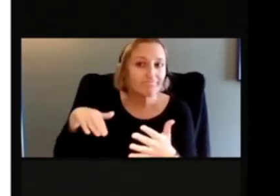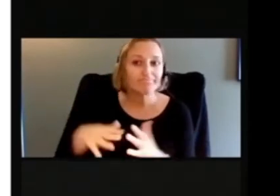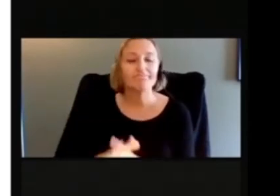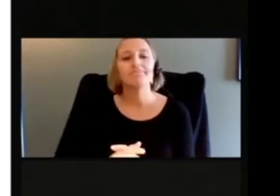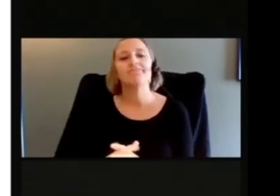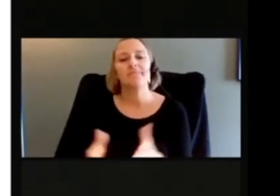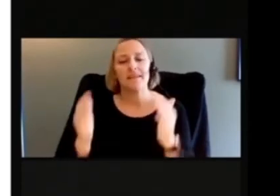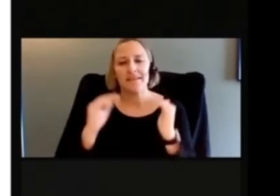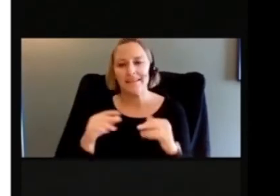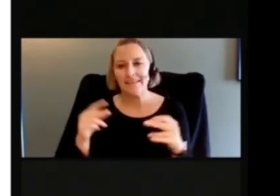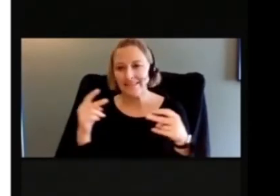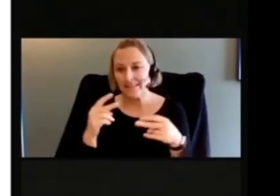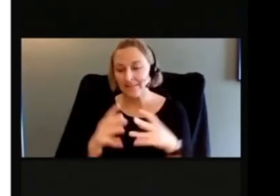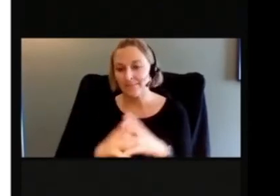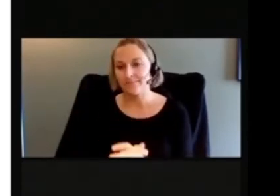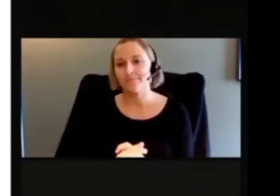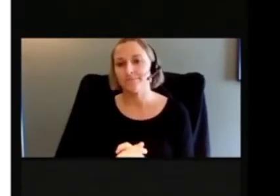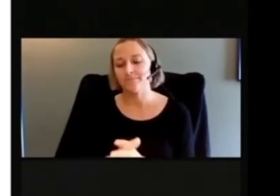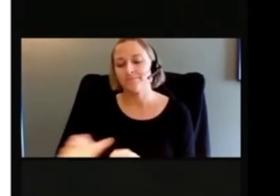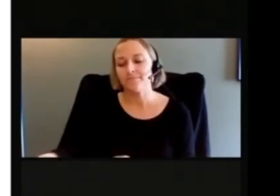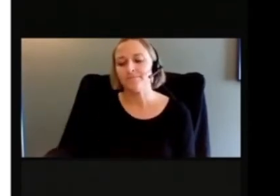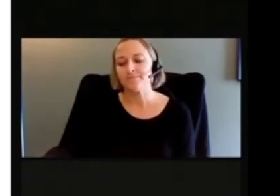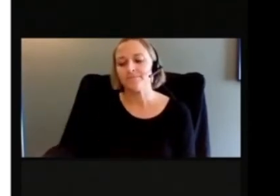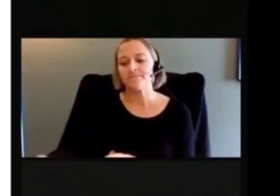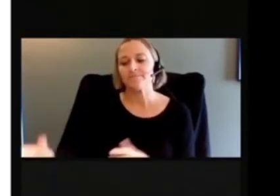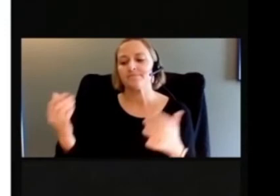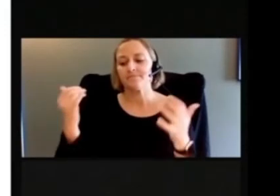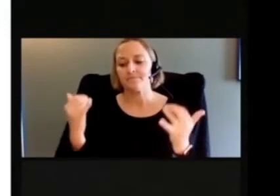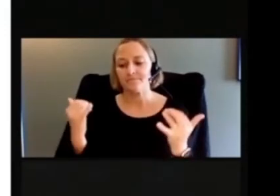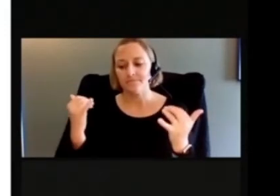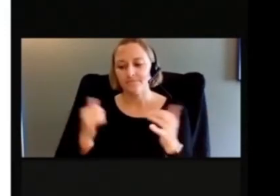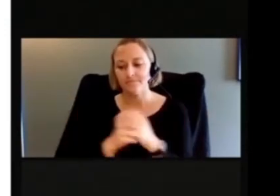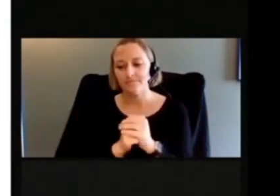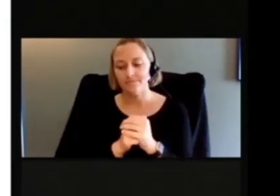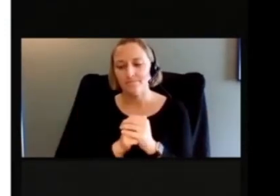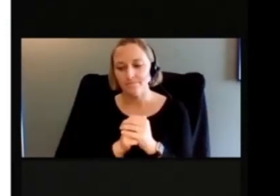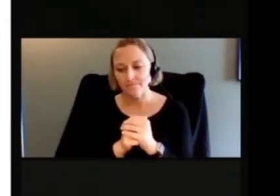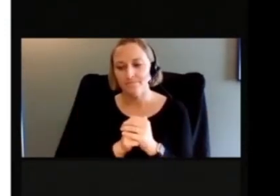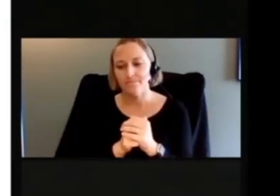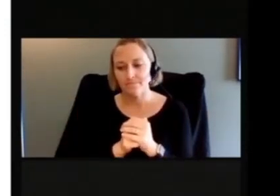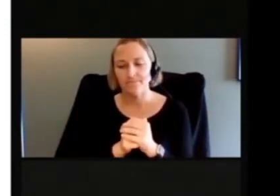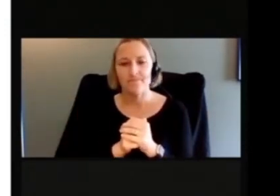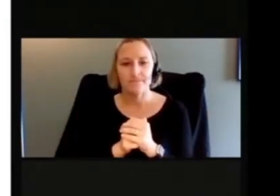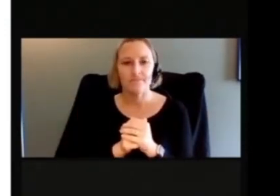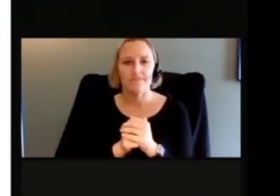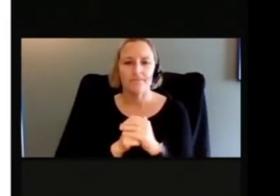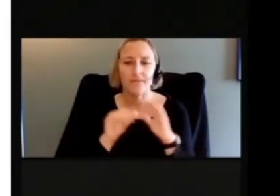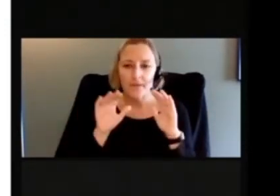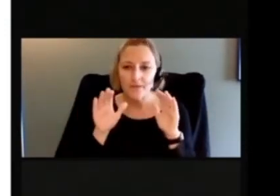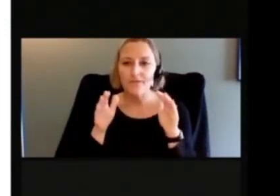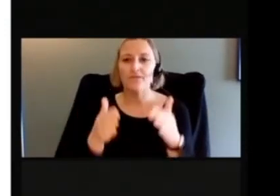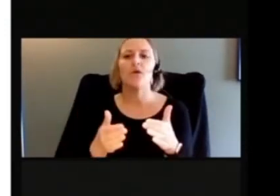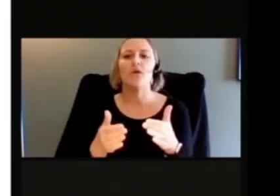So I just want to highlight, our focus so much and which is justified, has been on